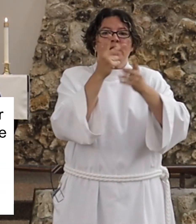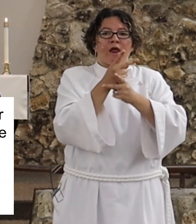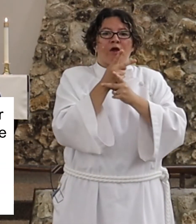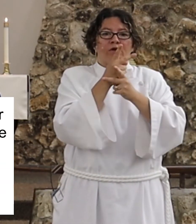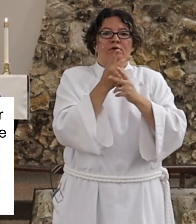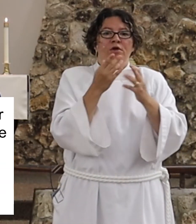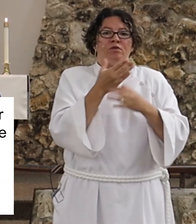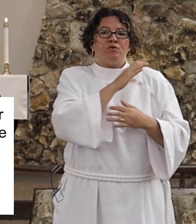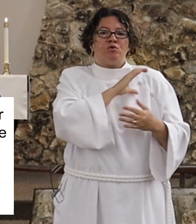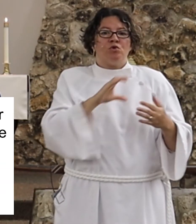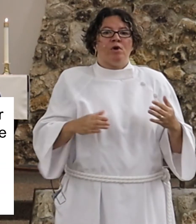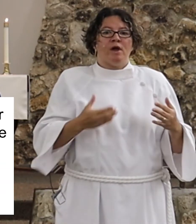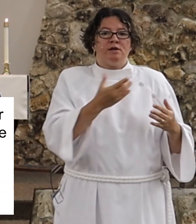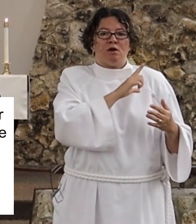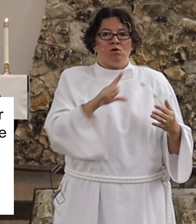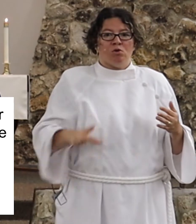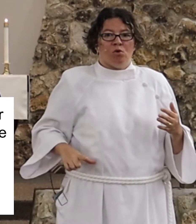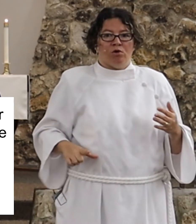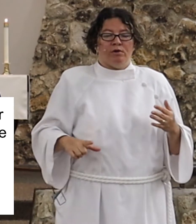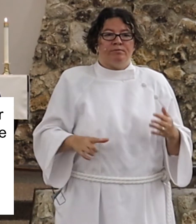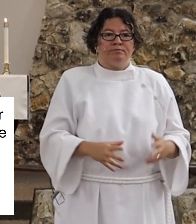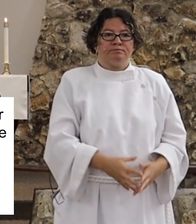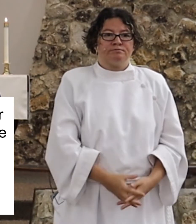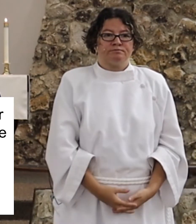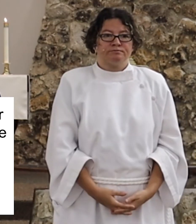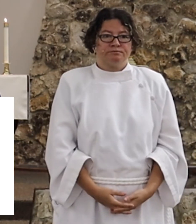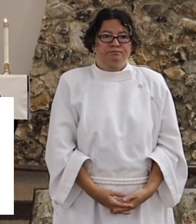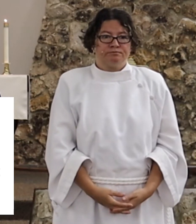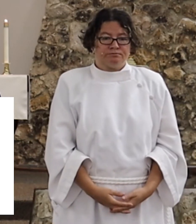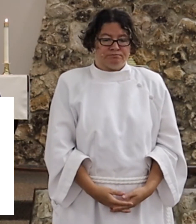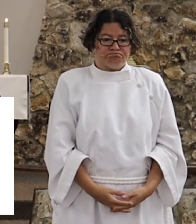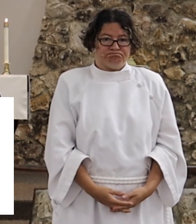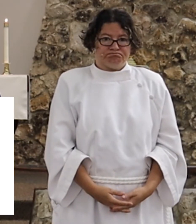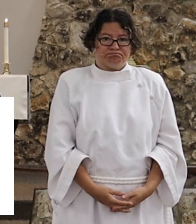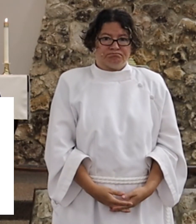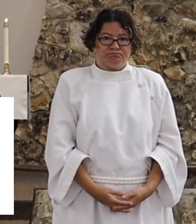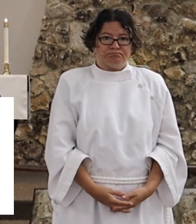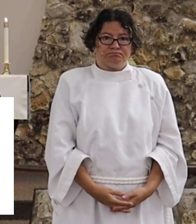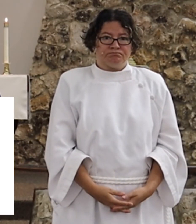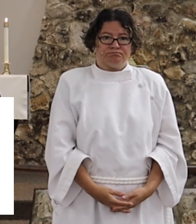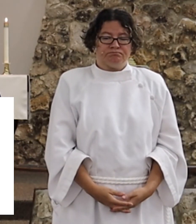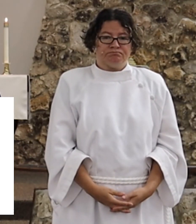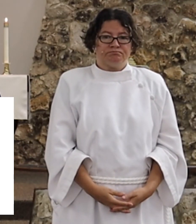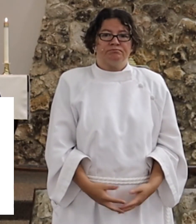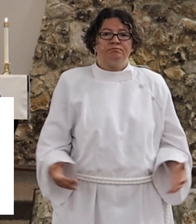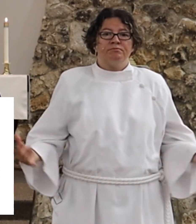eternal care through Christ our Lord. Amen.